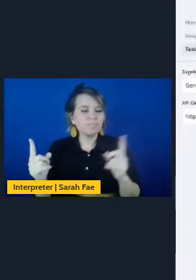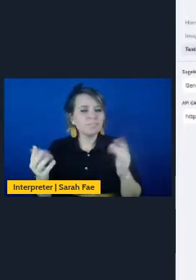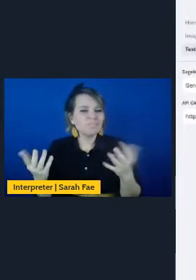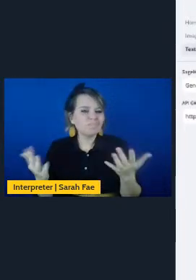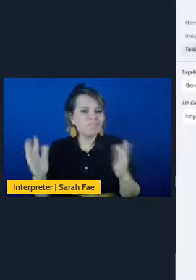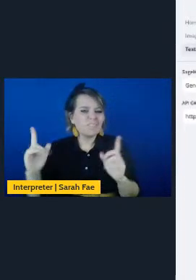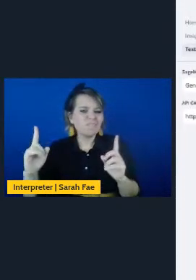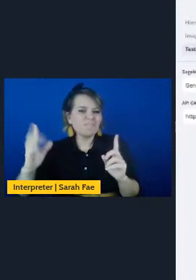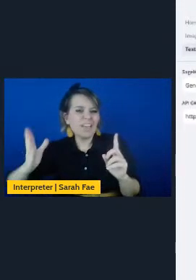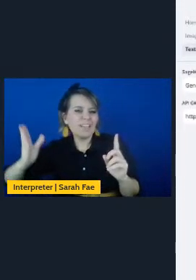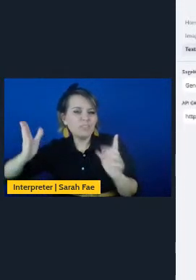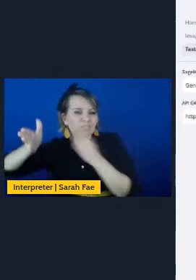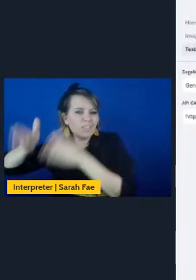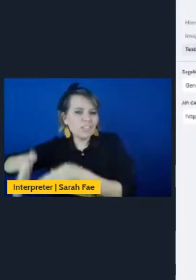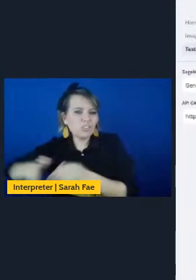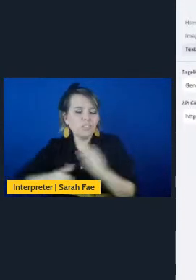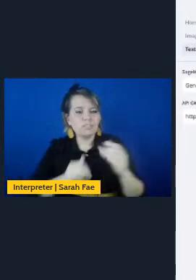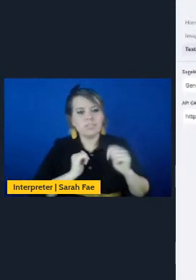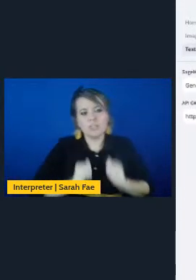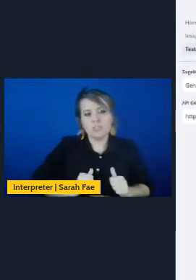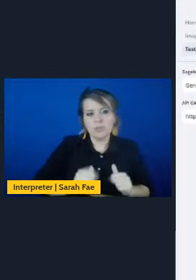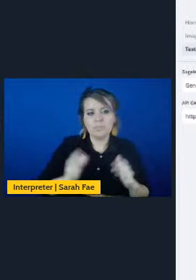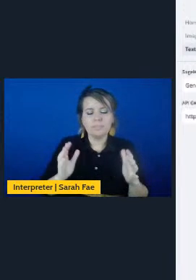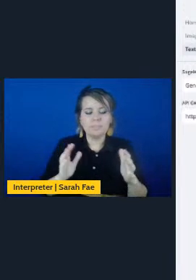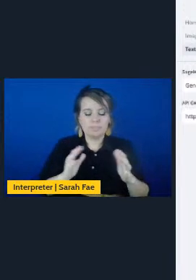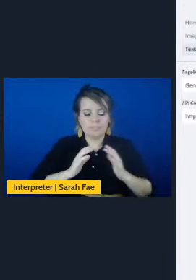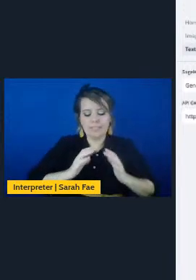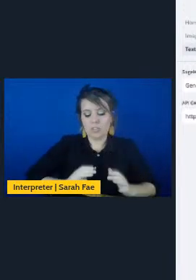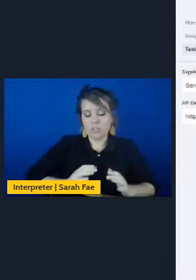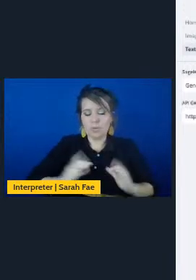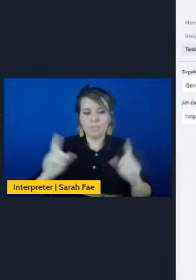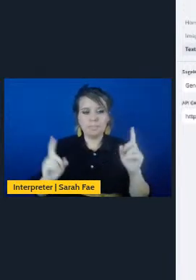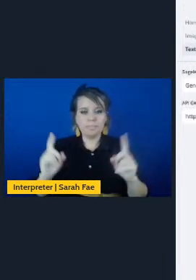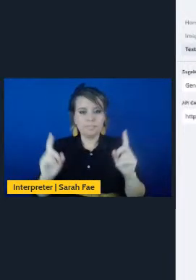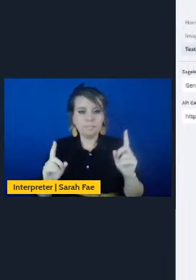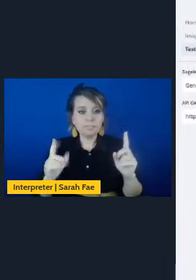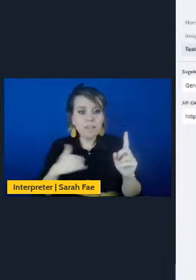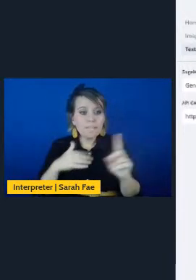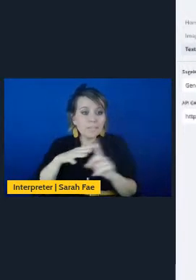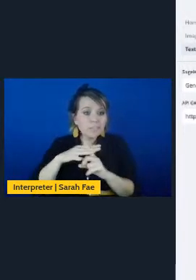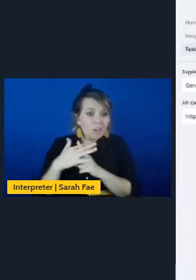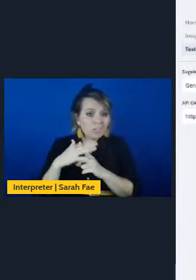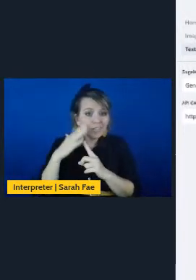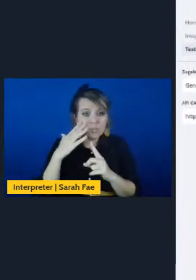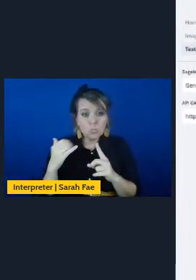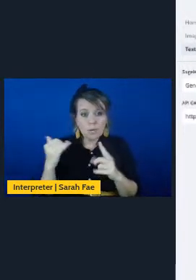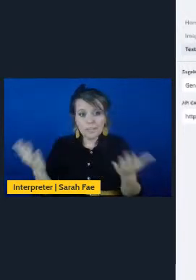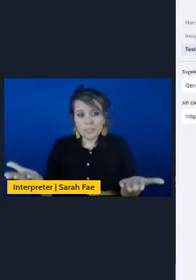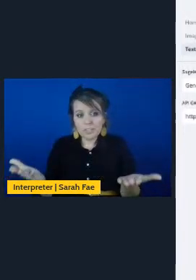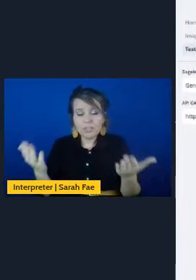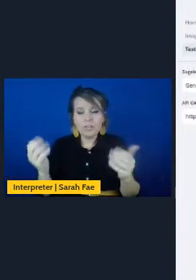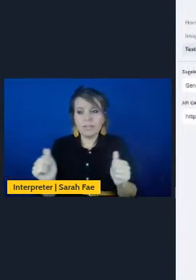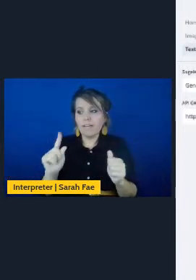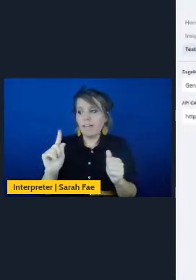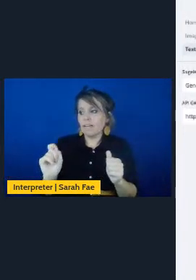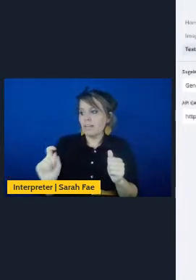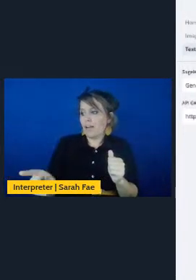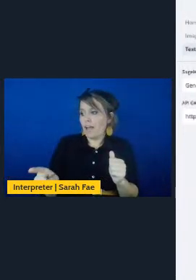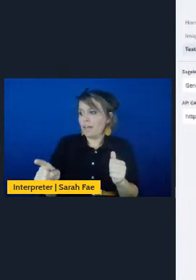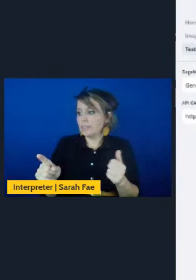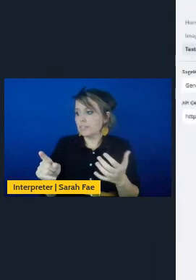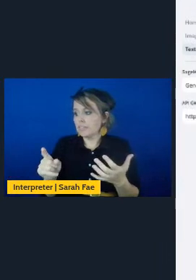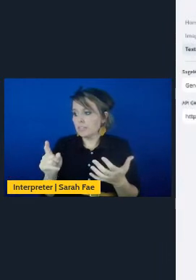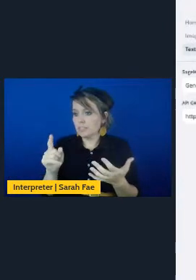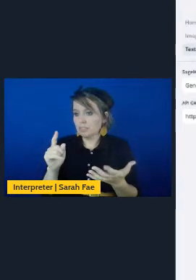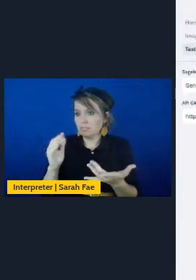agent. And what we can do is we can have the context provided over here, and we can ask a query, write a summary of